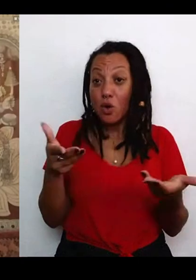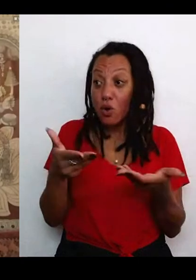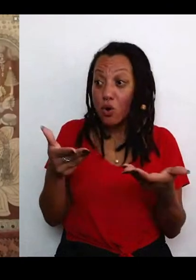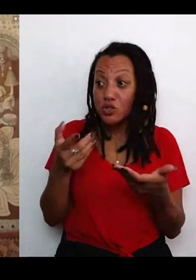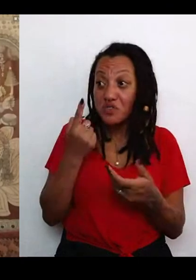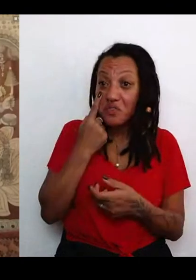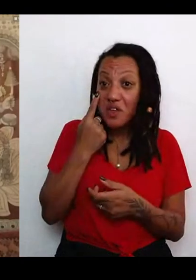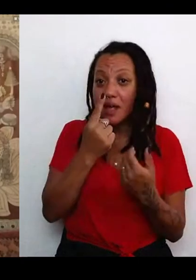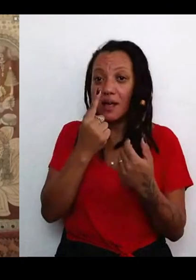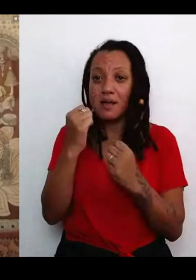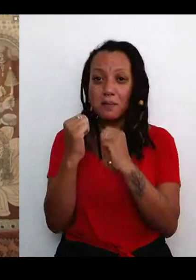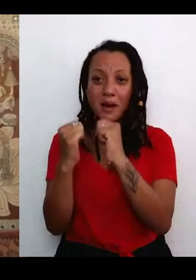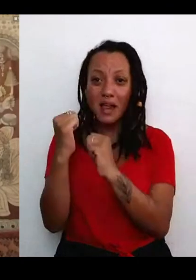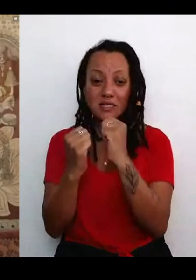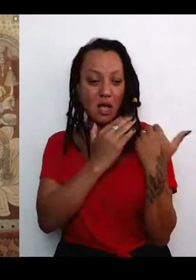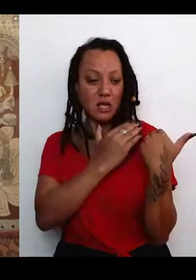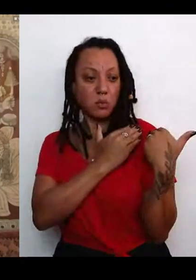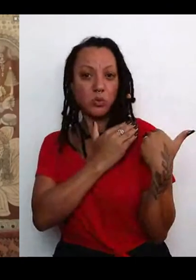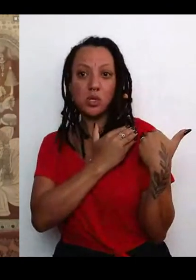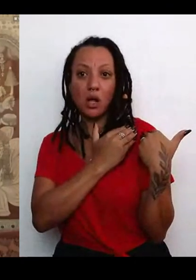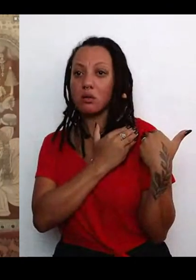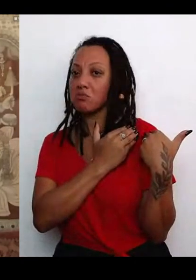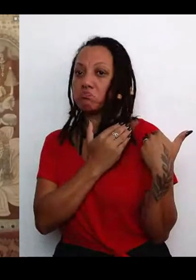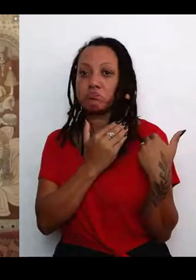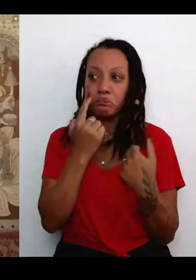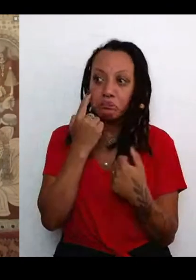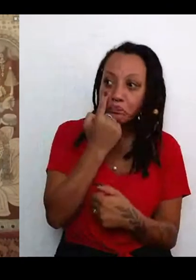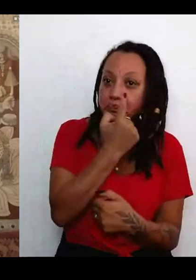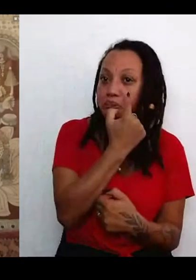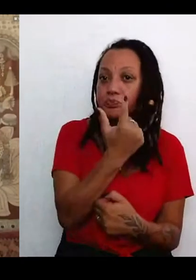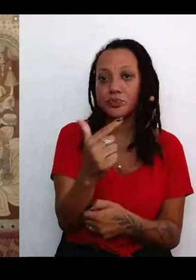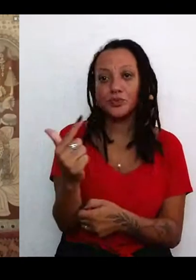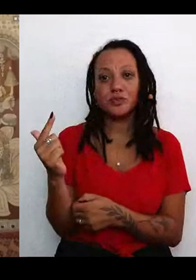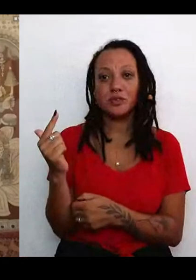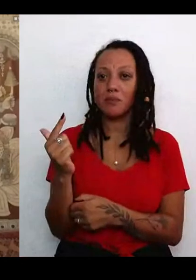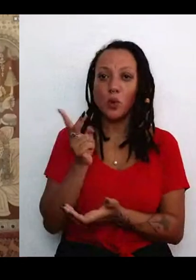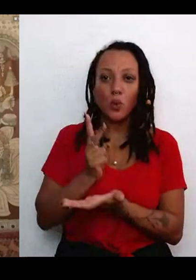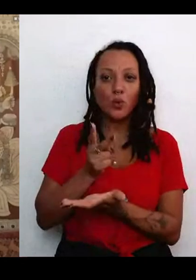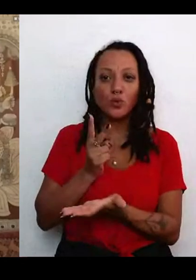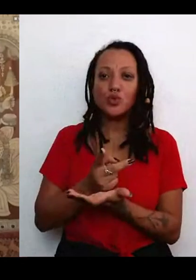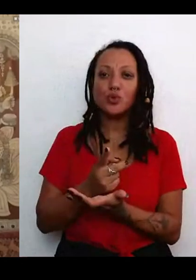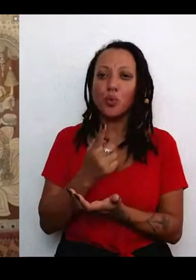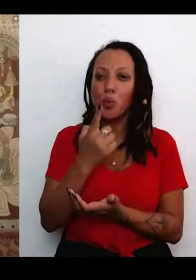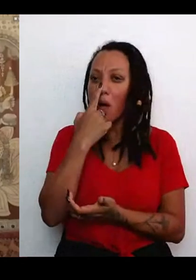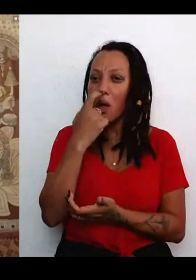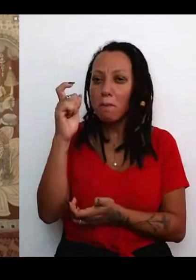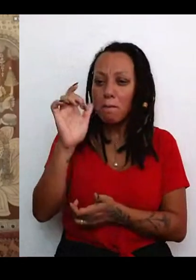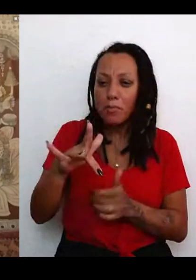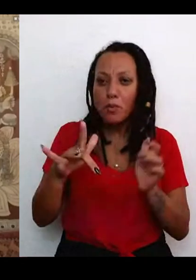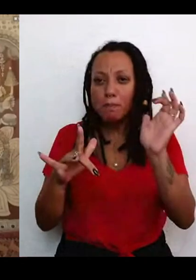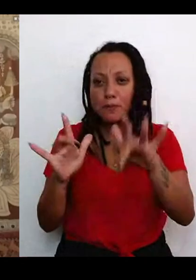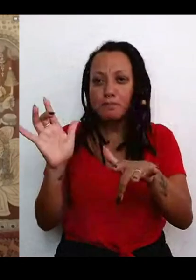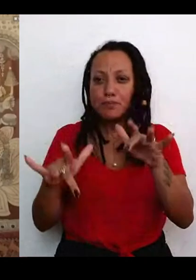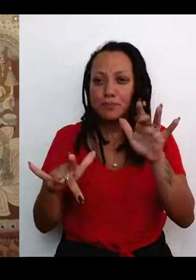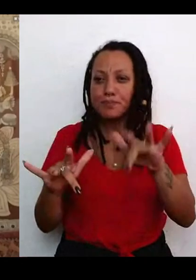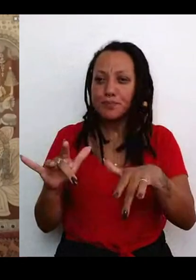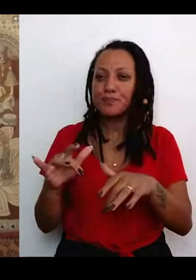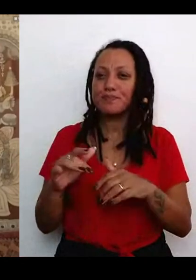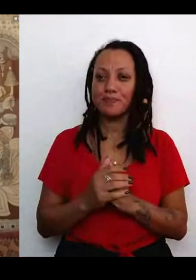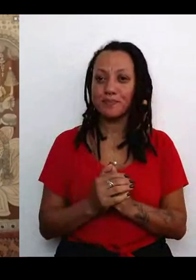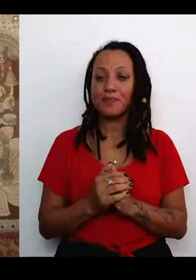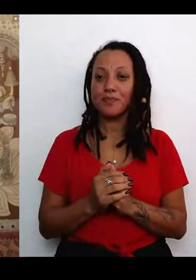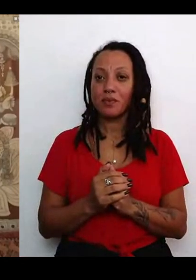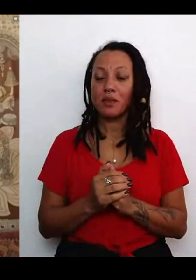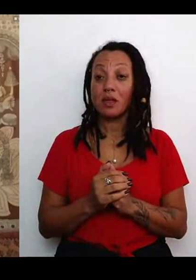you know we'll continue to pollute but we'll take your Forest your lands for carbon a carbon calculus which is a new carbon colonization